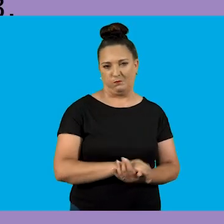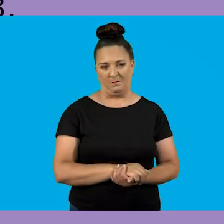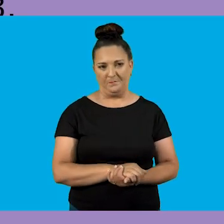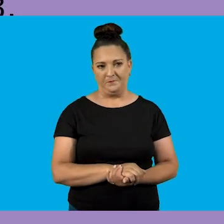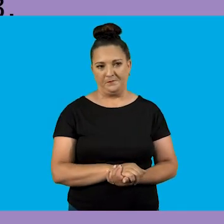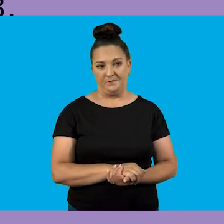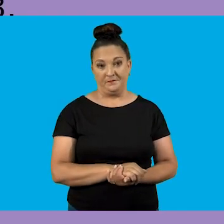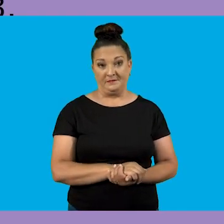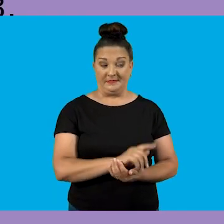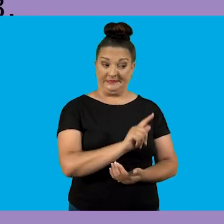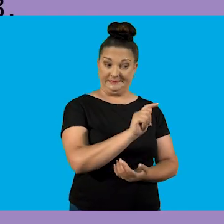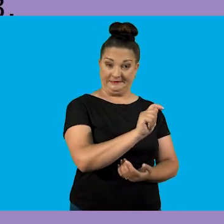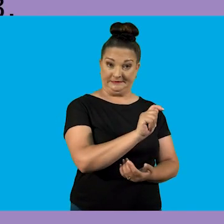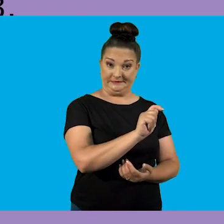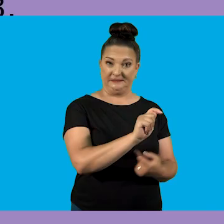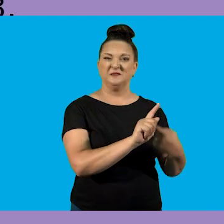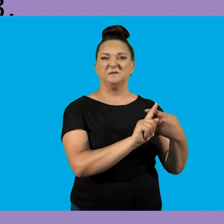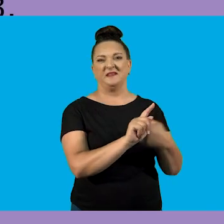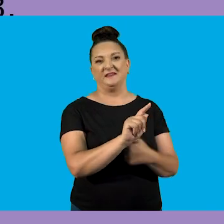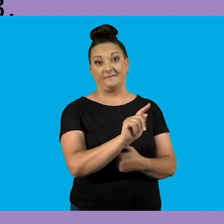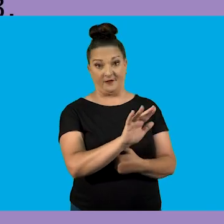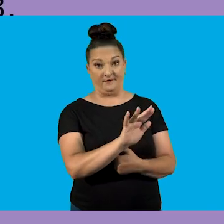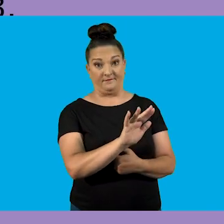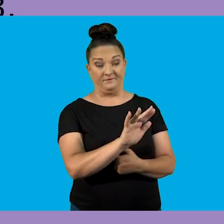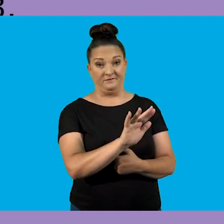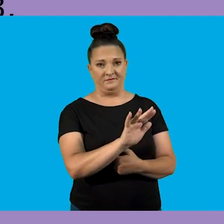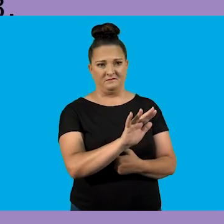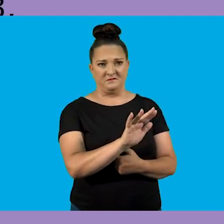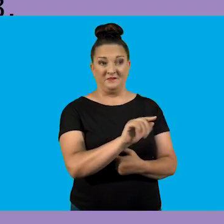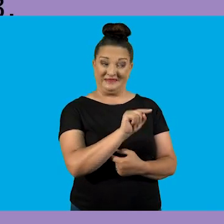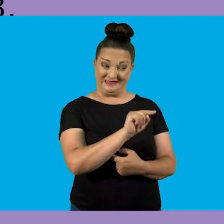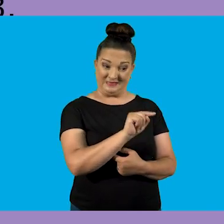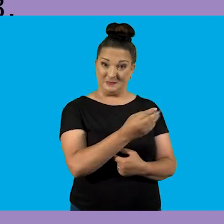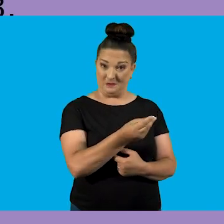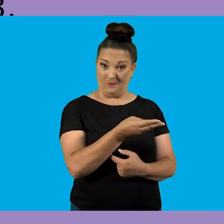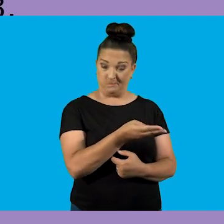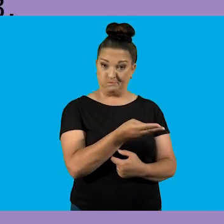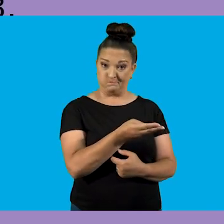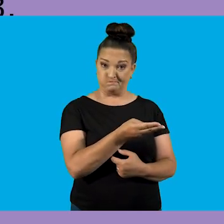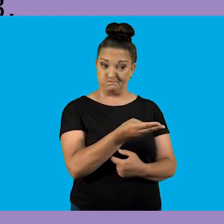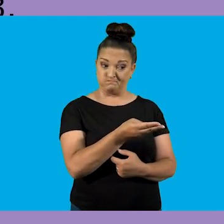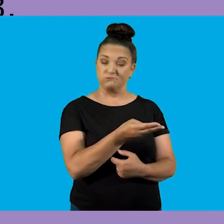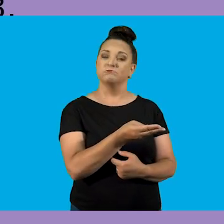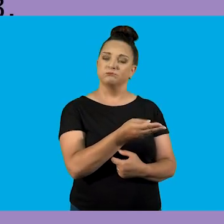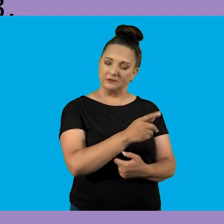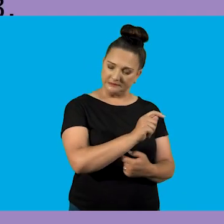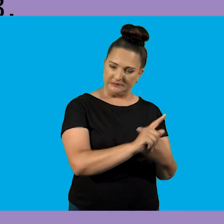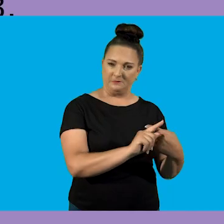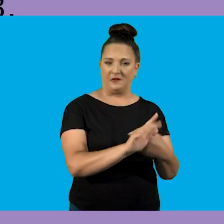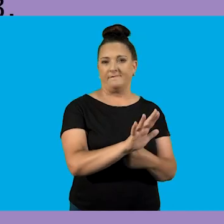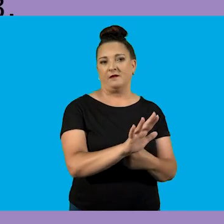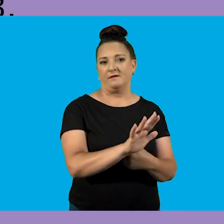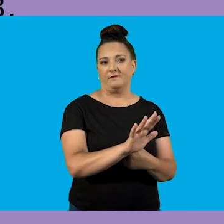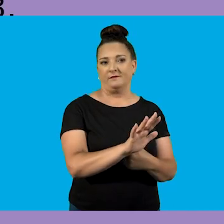instance. So we are going to add 5 to a number. So that means this number, and we are going to add 5.